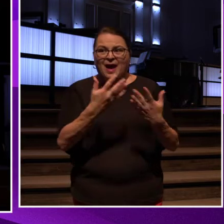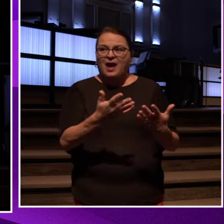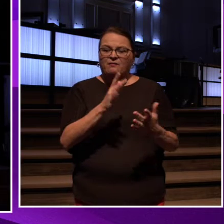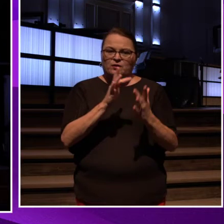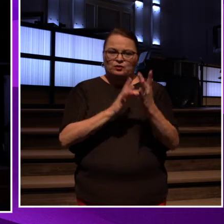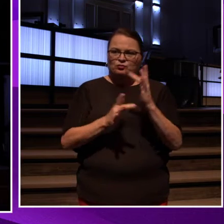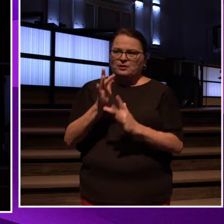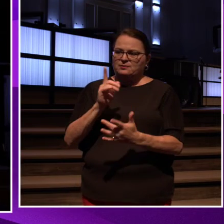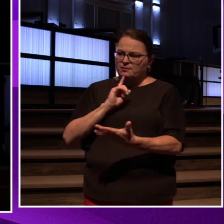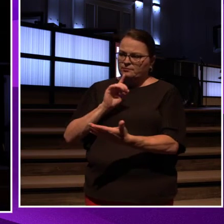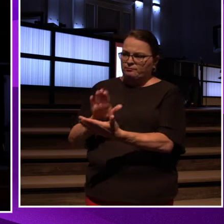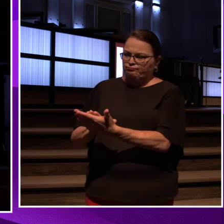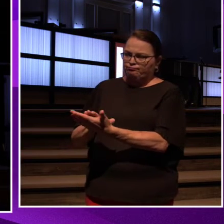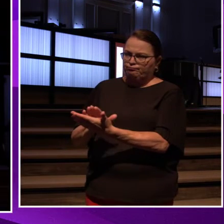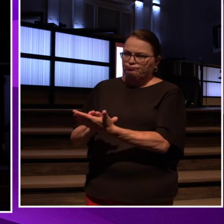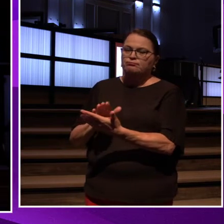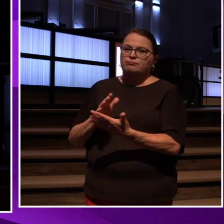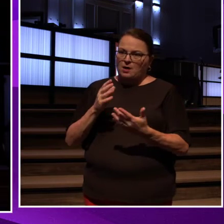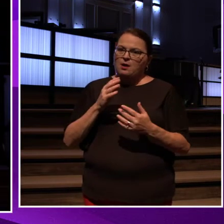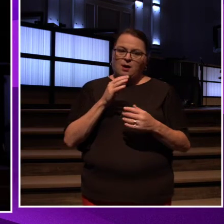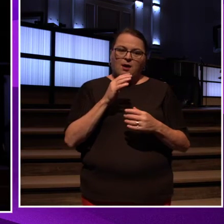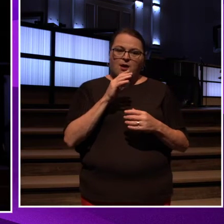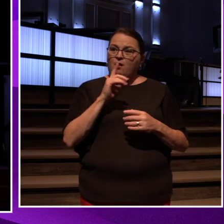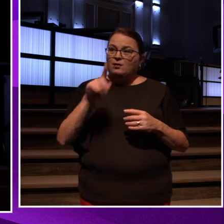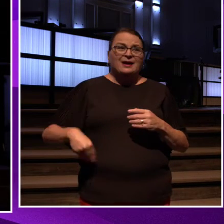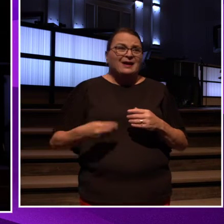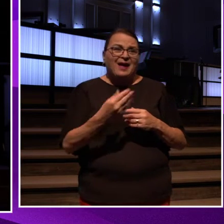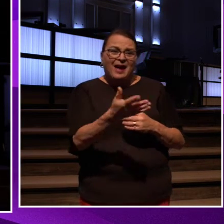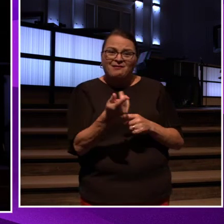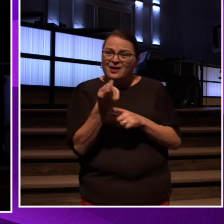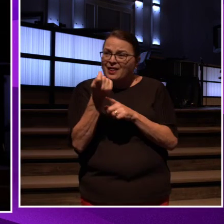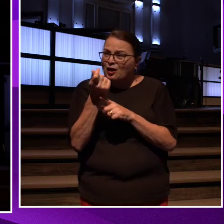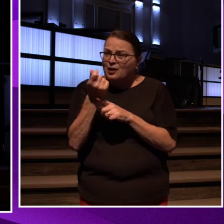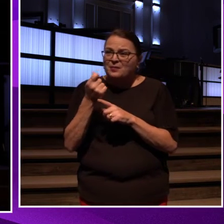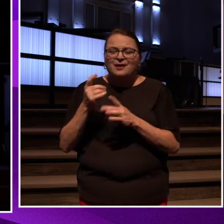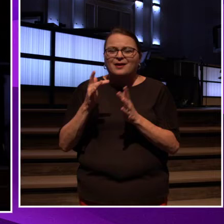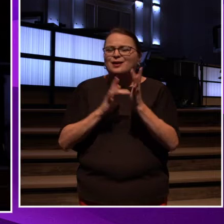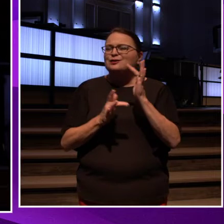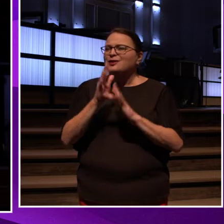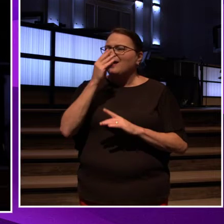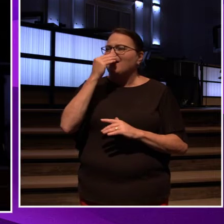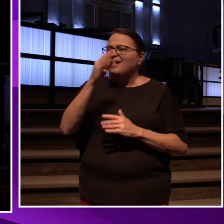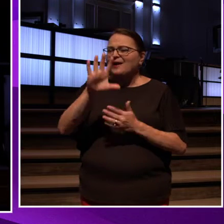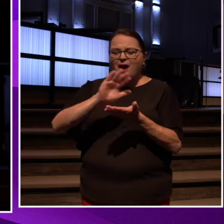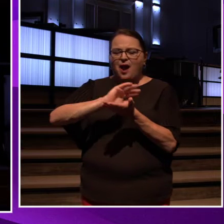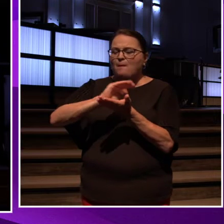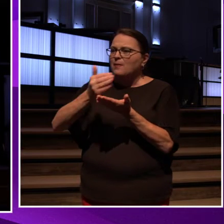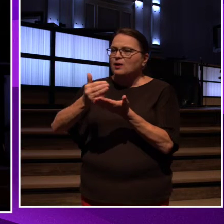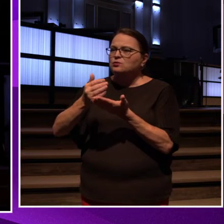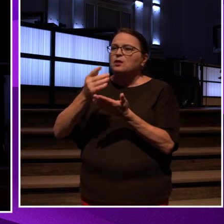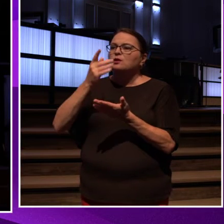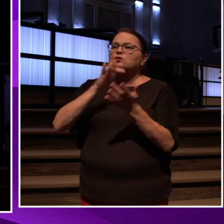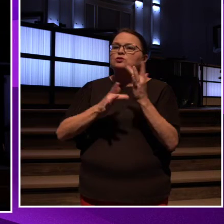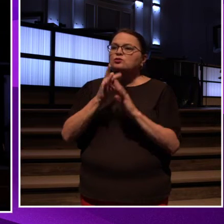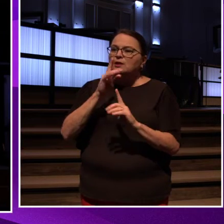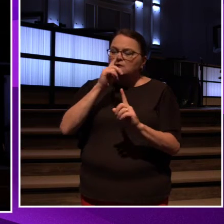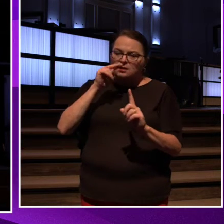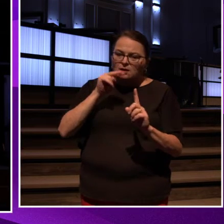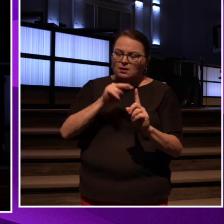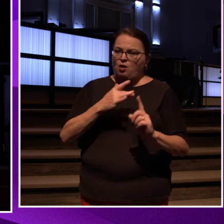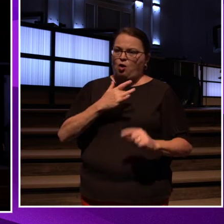her as giving more than any of the rest. And all she gave was a little bit. It's not the amount, it's the heart. It's